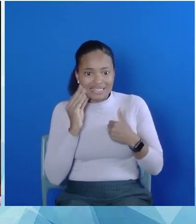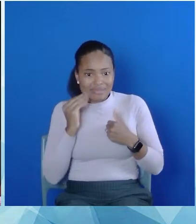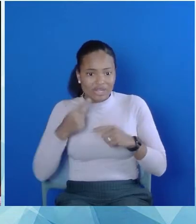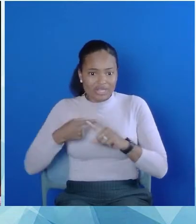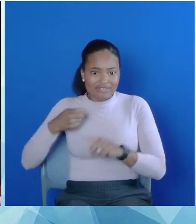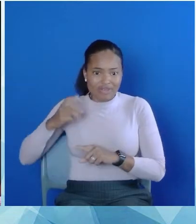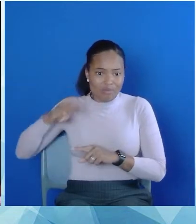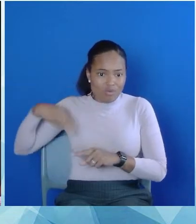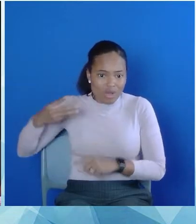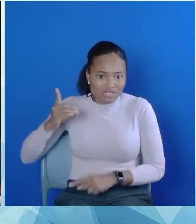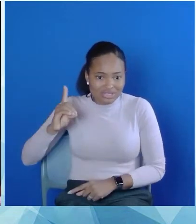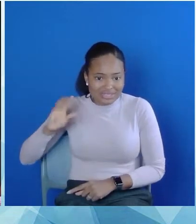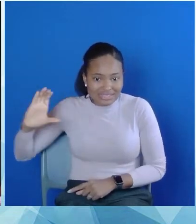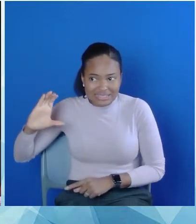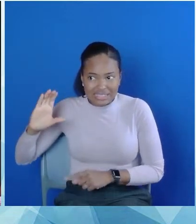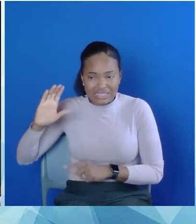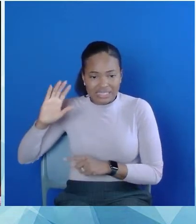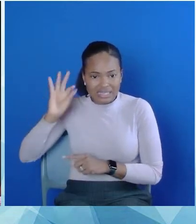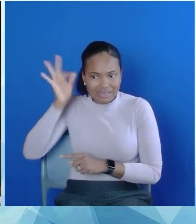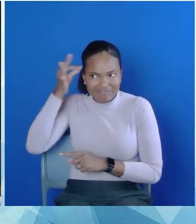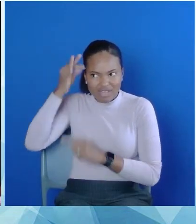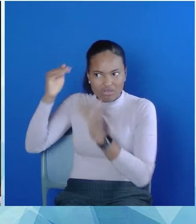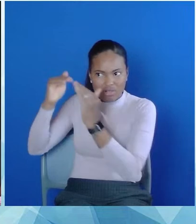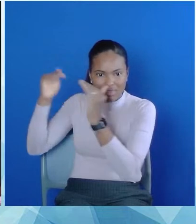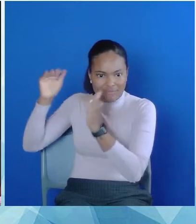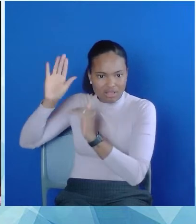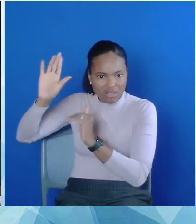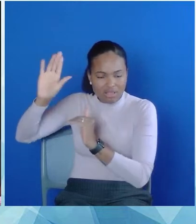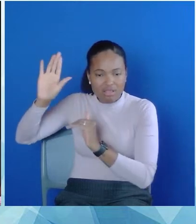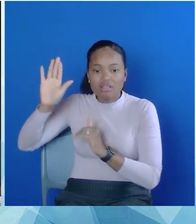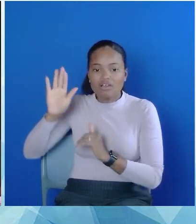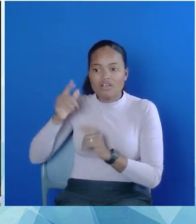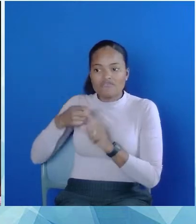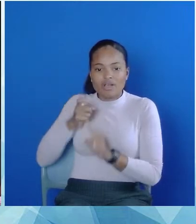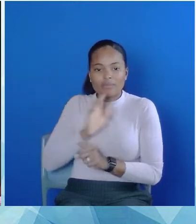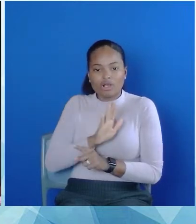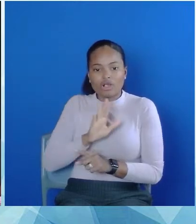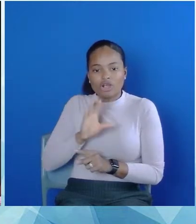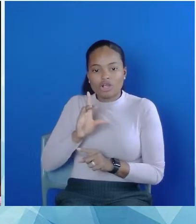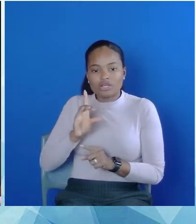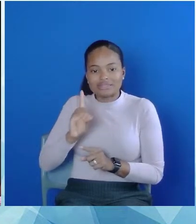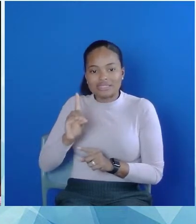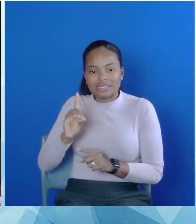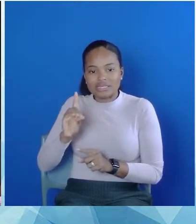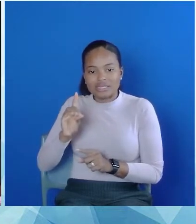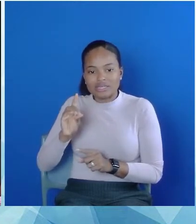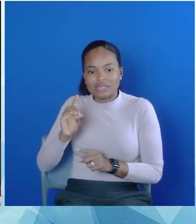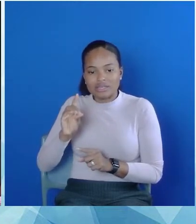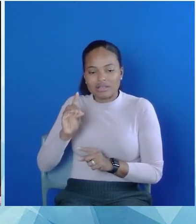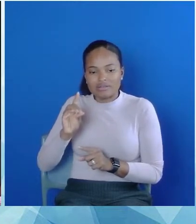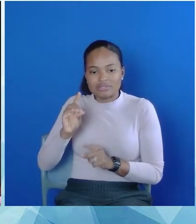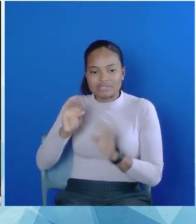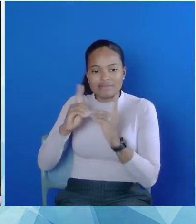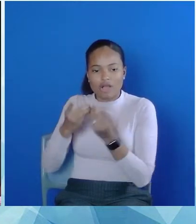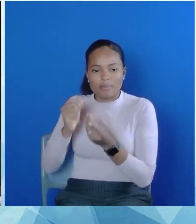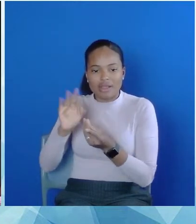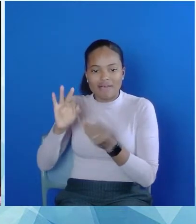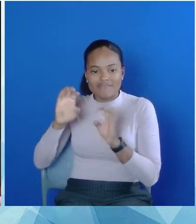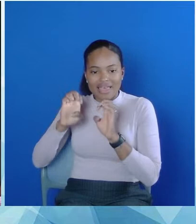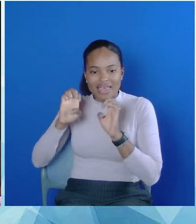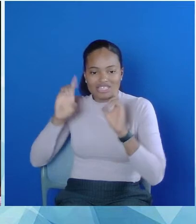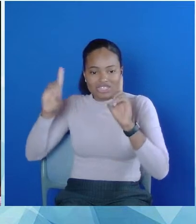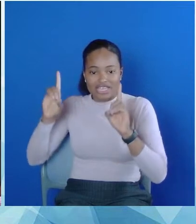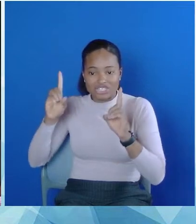federal level, from those Department of Education days, and I'm quite comfortable with letting her make the decisions that she needs to